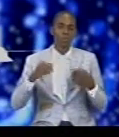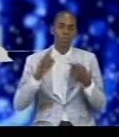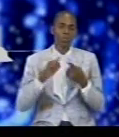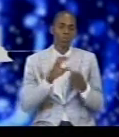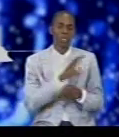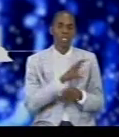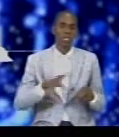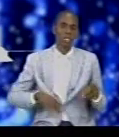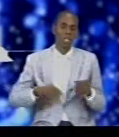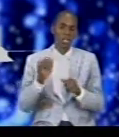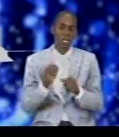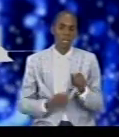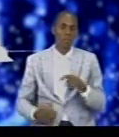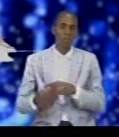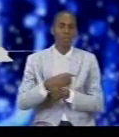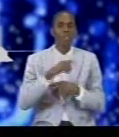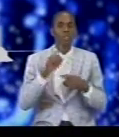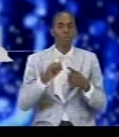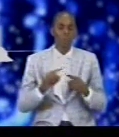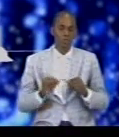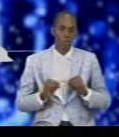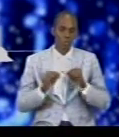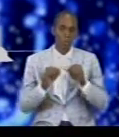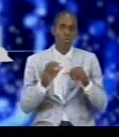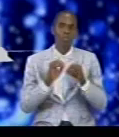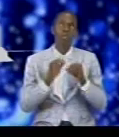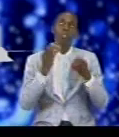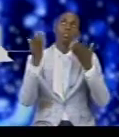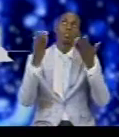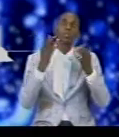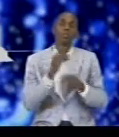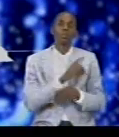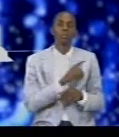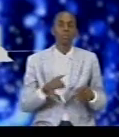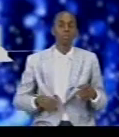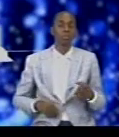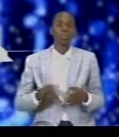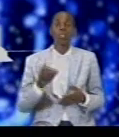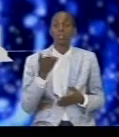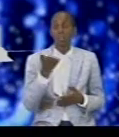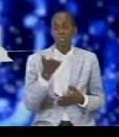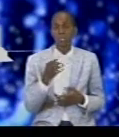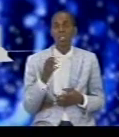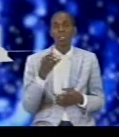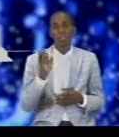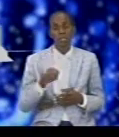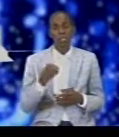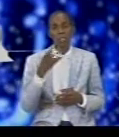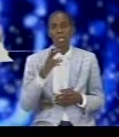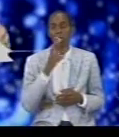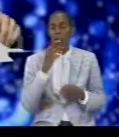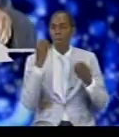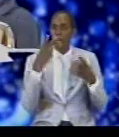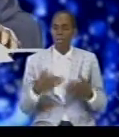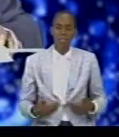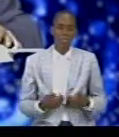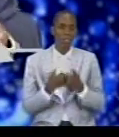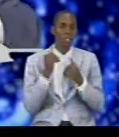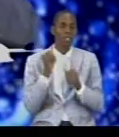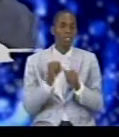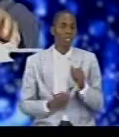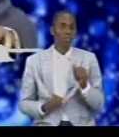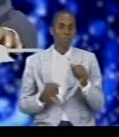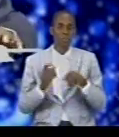to continue in the service of the Lord. Even though there are many challenges here and there, the grace of God is